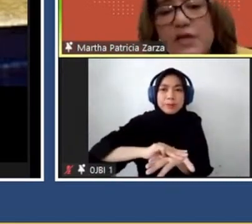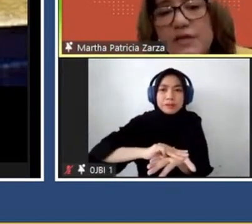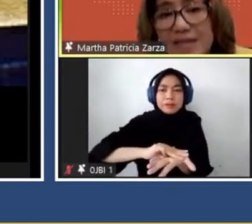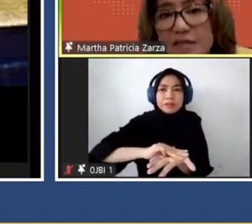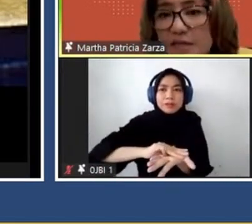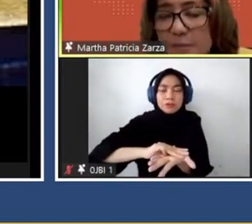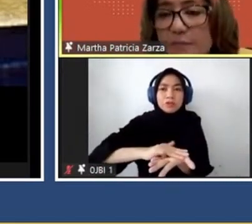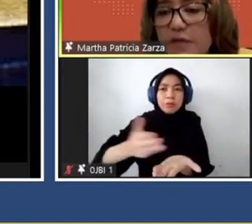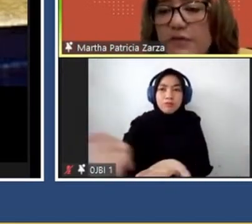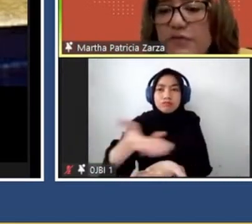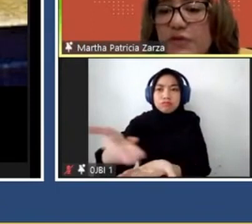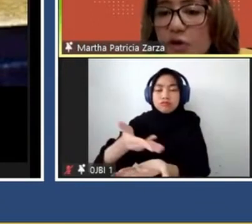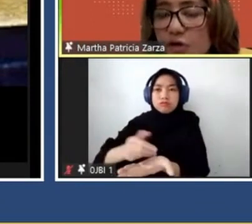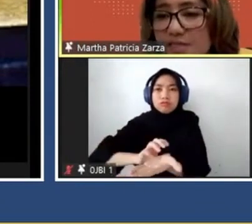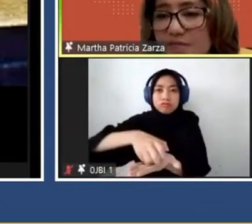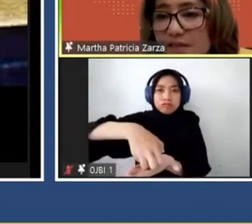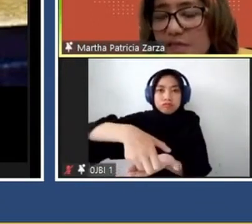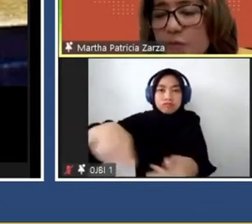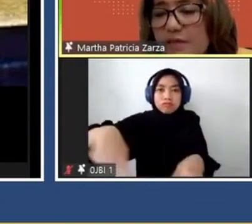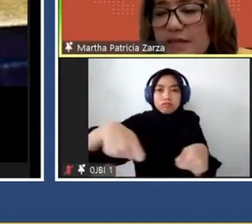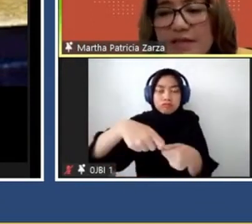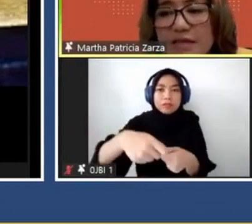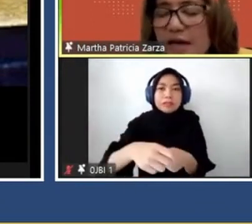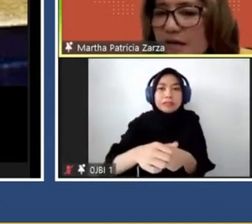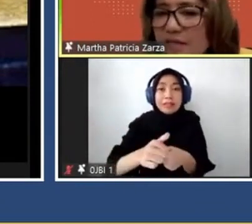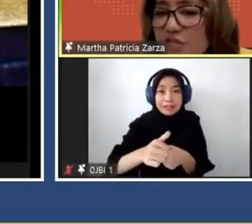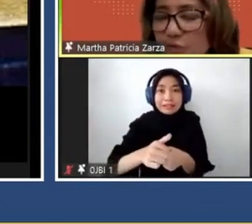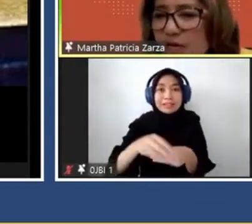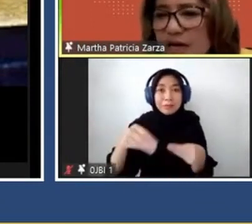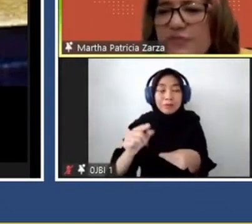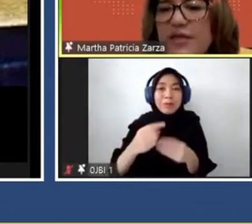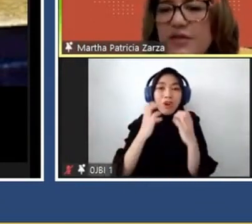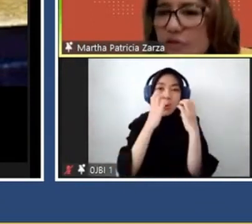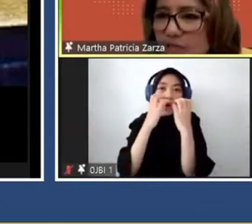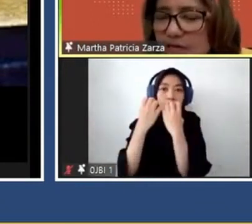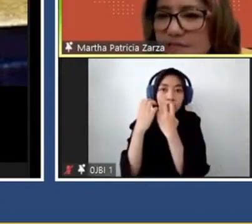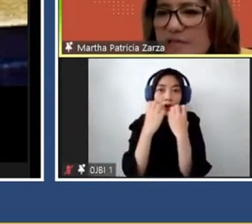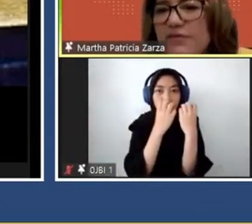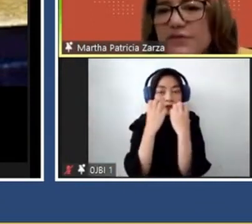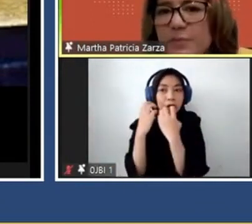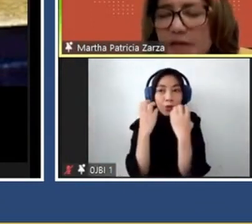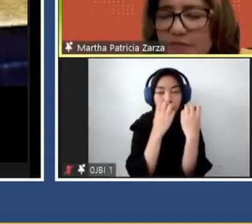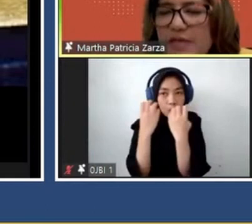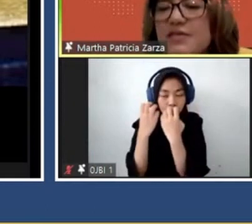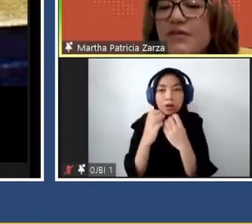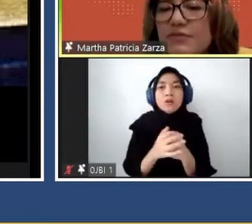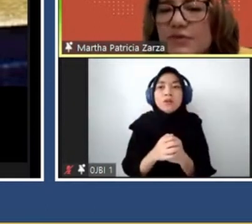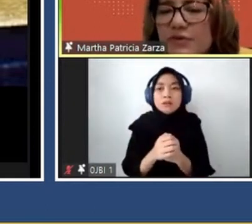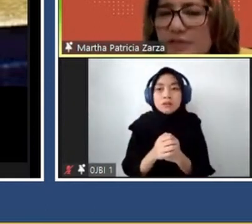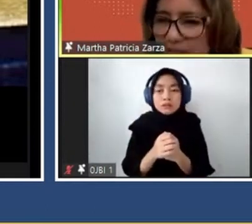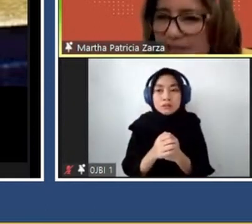them and they eat them. So the corn is the basic one. They should have tortillas for